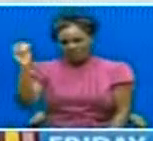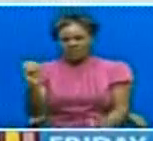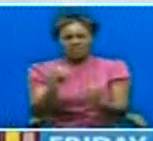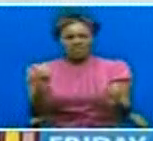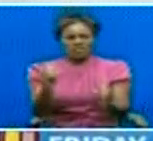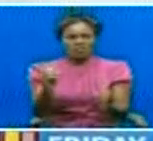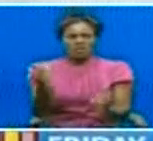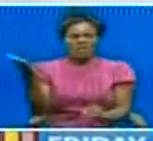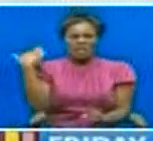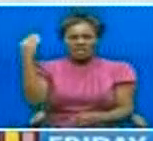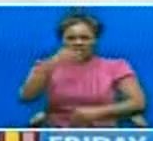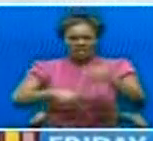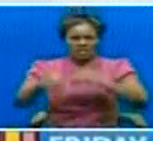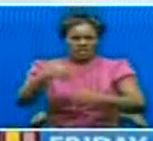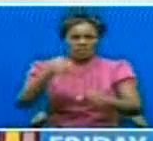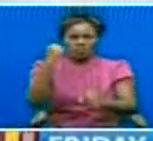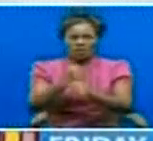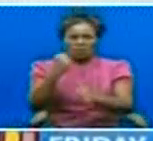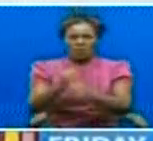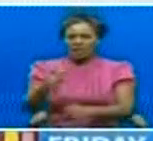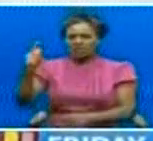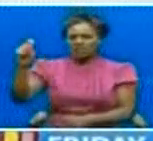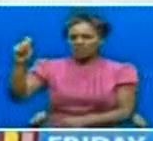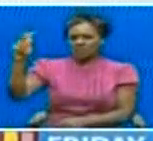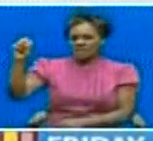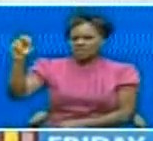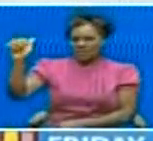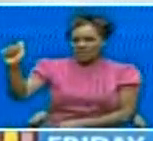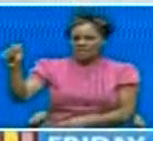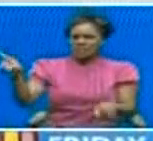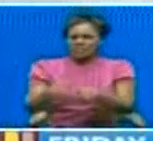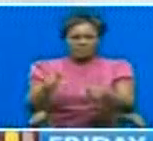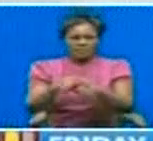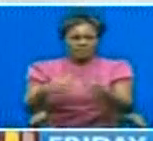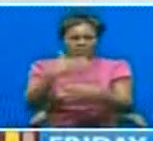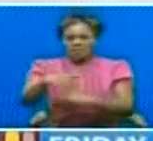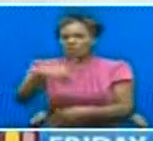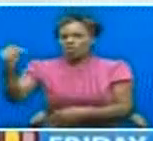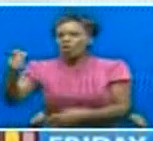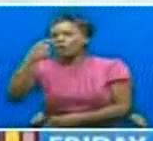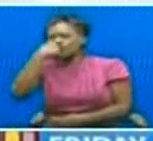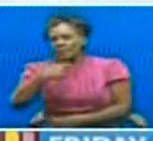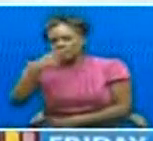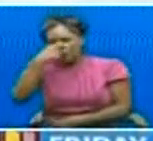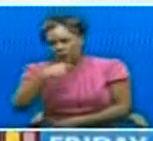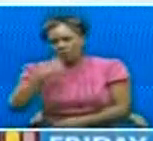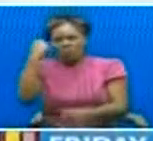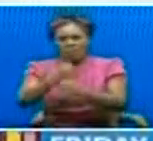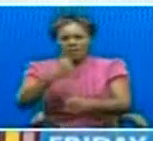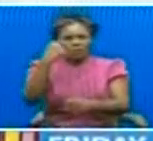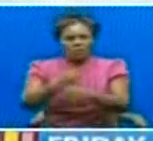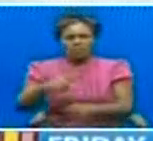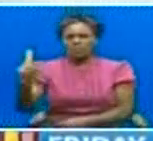in the last election, I also did work for TNA. Mm-hmm. And then also after this, I'm also going to Tanzania. Mm-hmm. I'll be working with